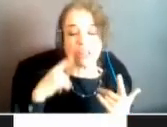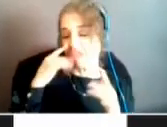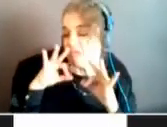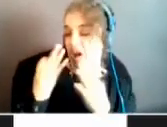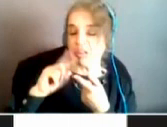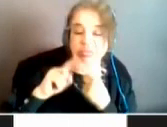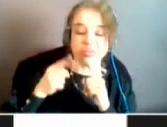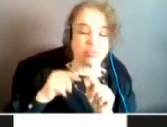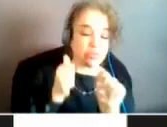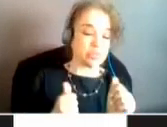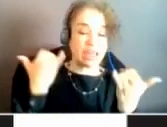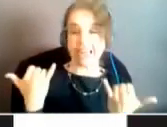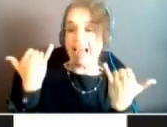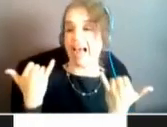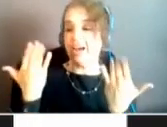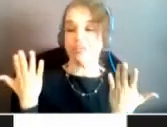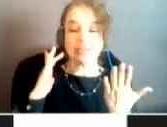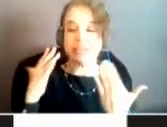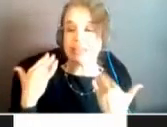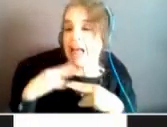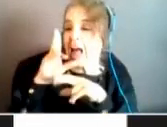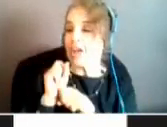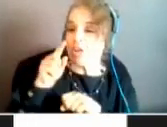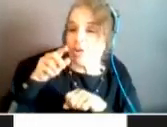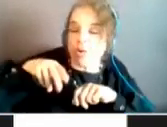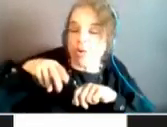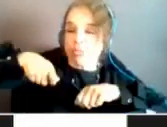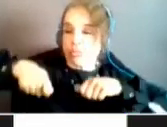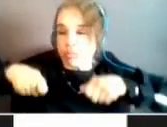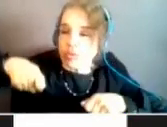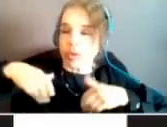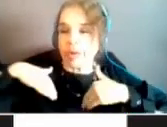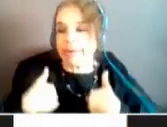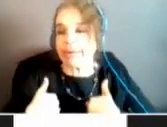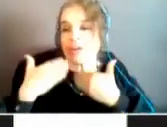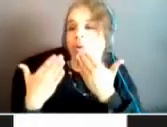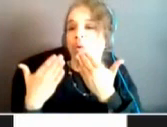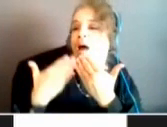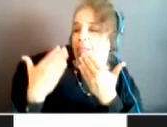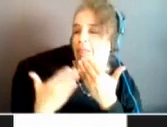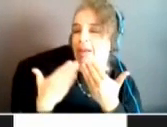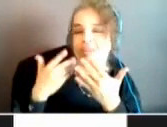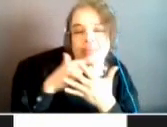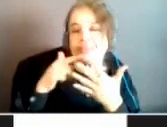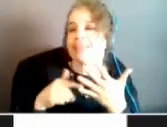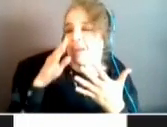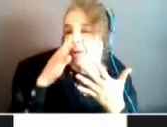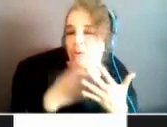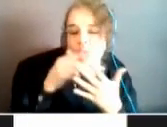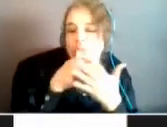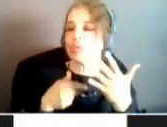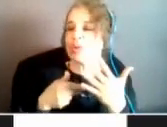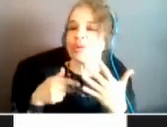and friends because now, you know, I have to use this walker or I get tired so easily," you know, certainly during this, you